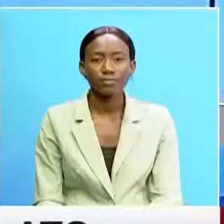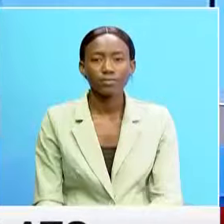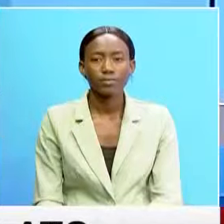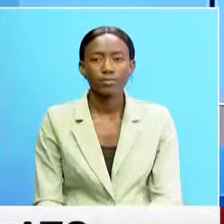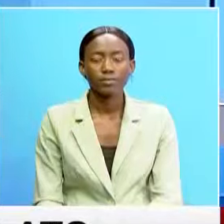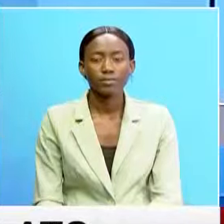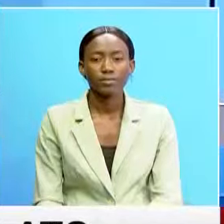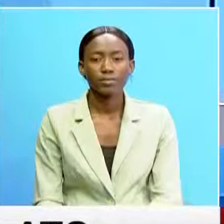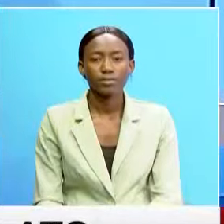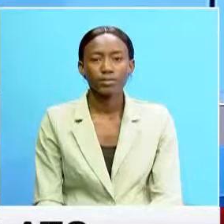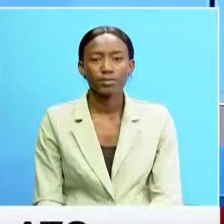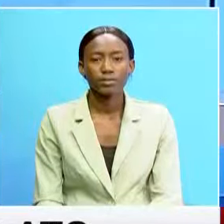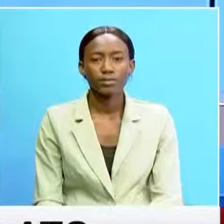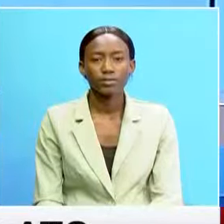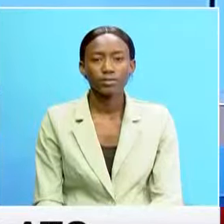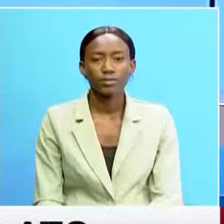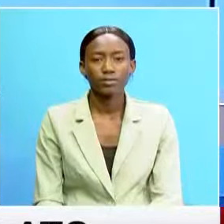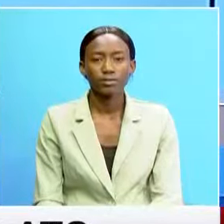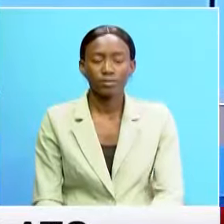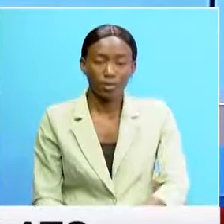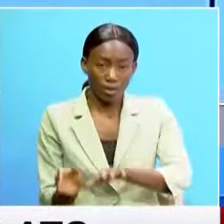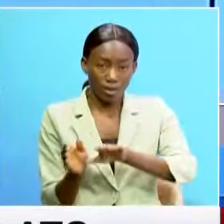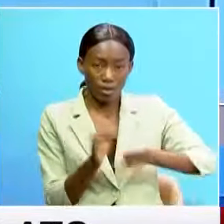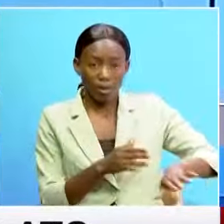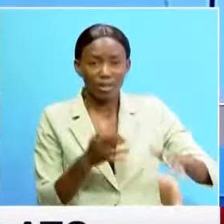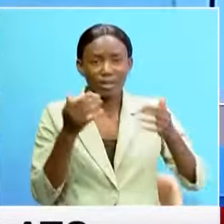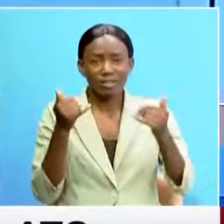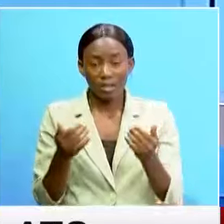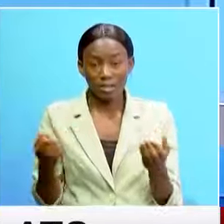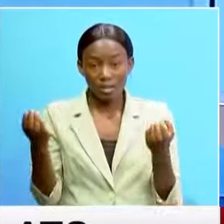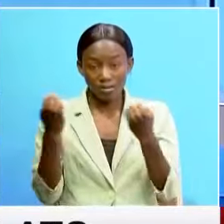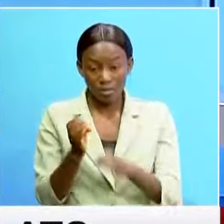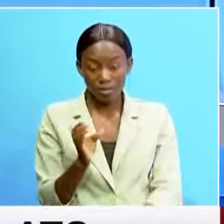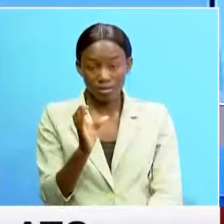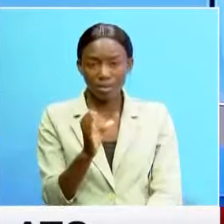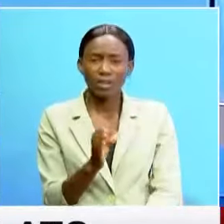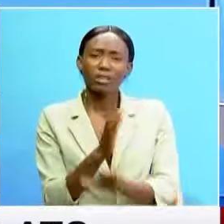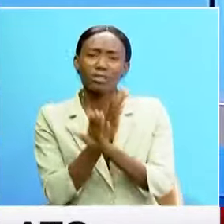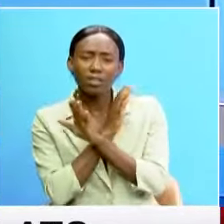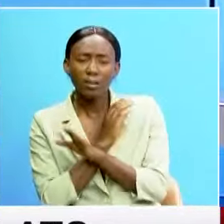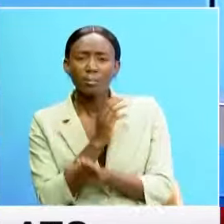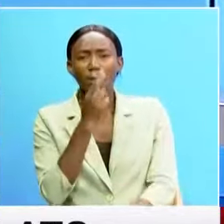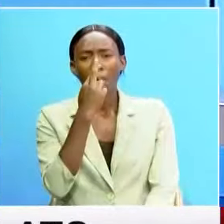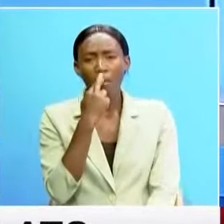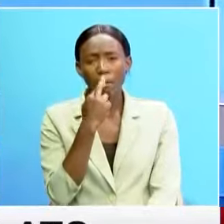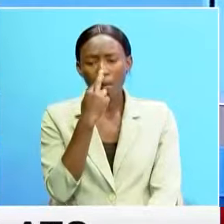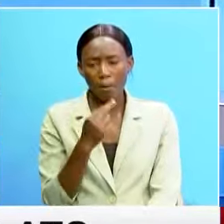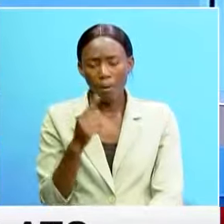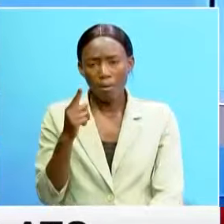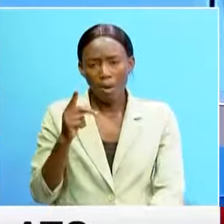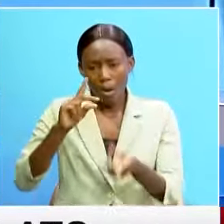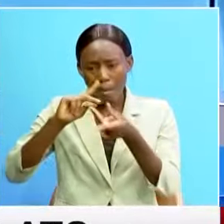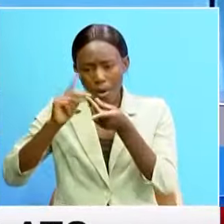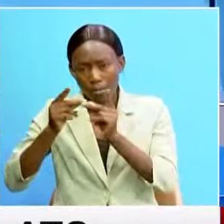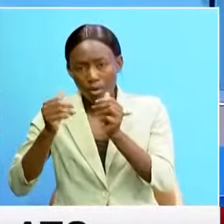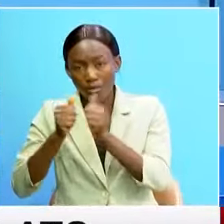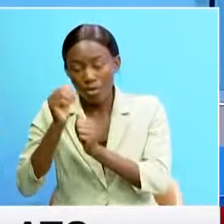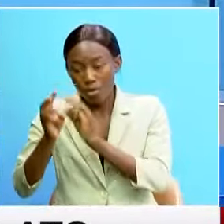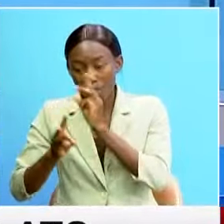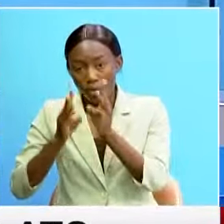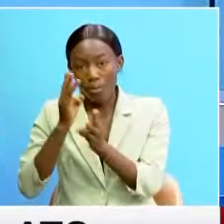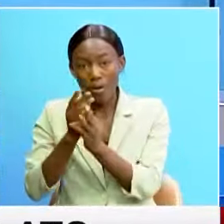our environment segment, the Zambia Red Cross Society, ZRCS, in partnership with the Worldwide